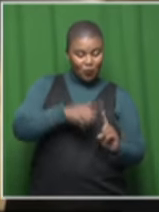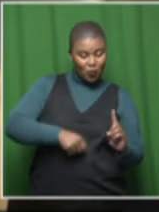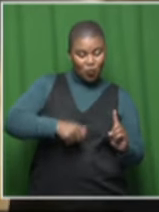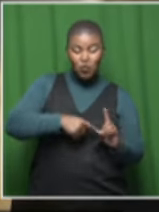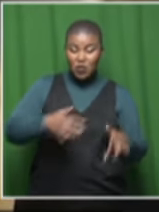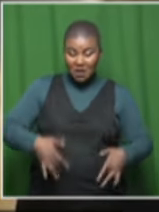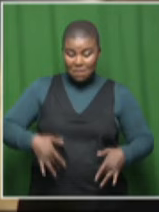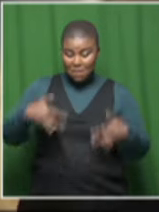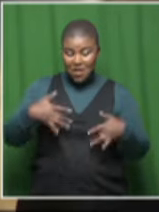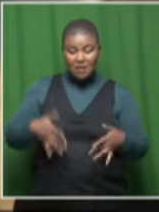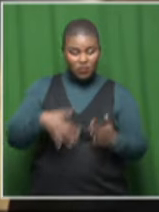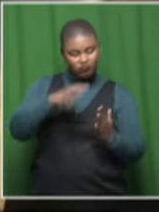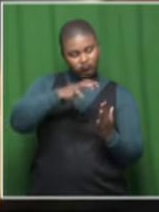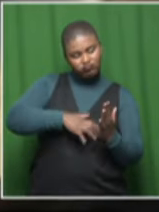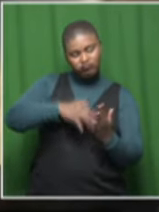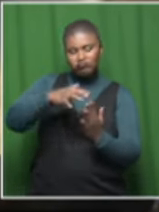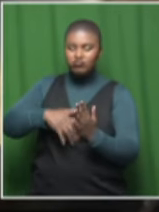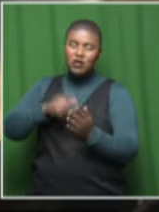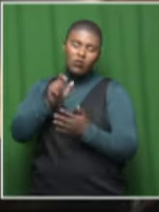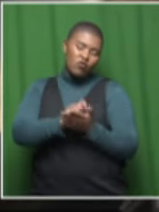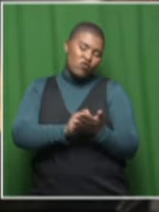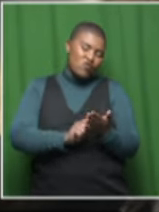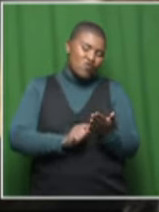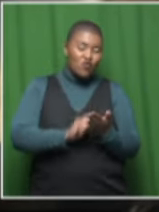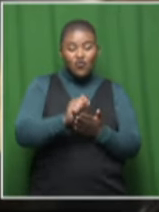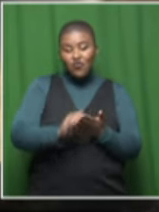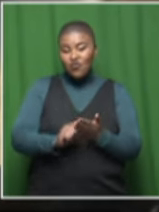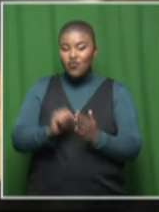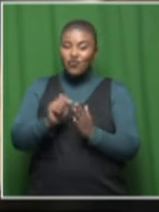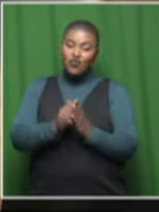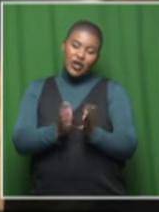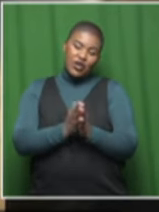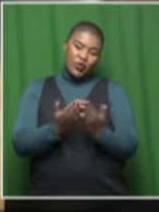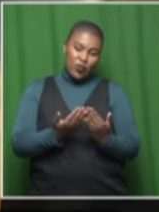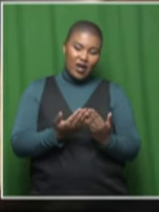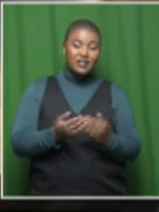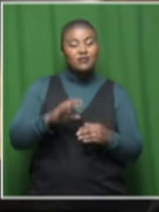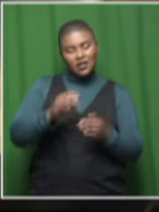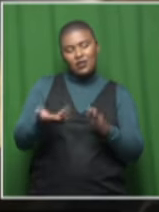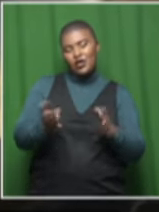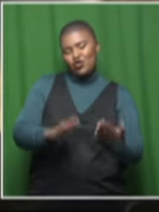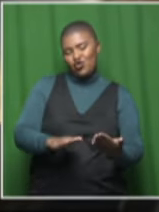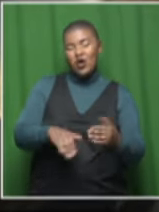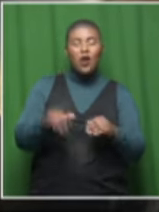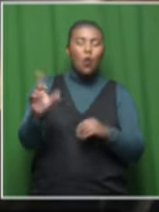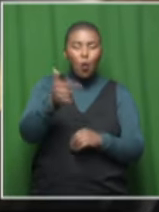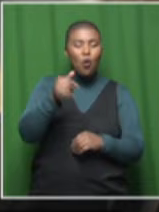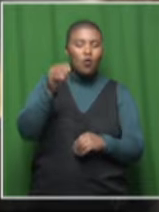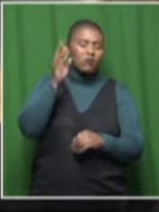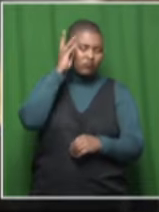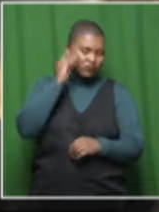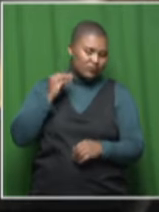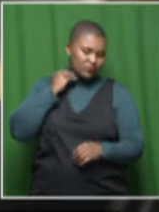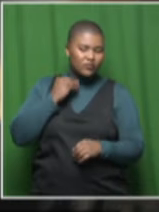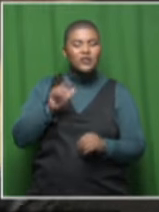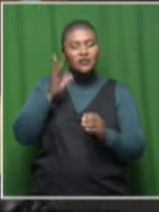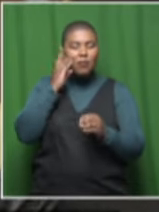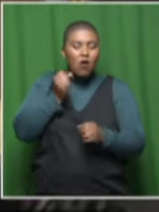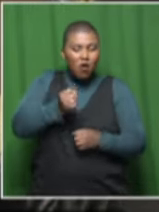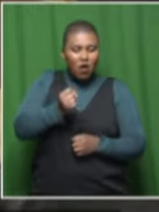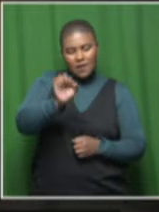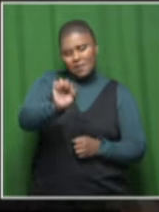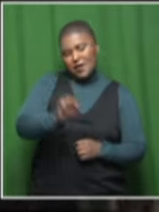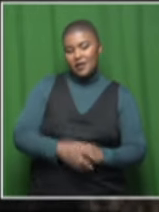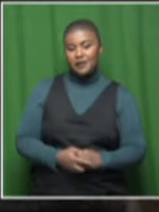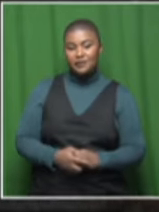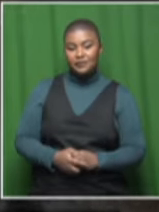lokhu nekamntwana izofundwa abantu bonke nayisizukulwane sethu njengama-Afrika. Ngiyabonga kakhulu.